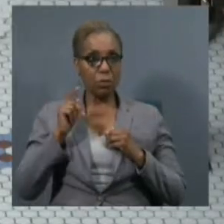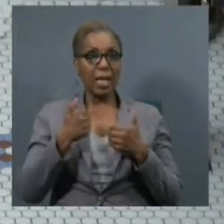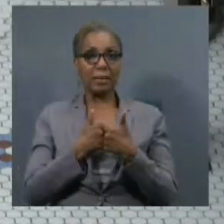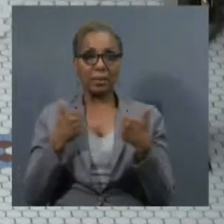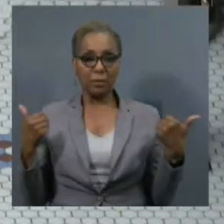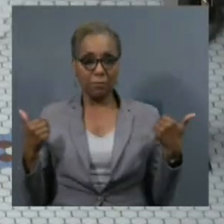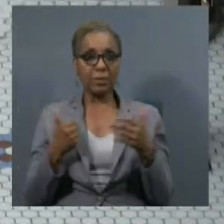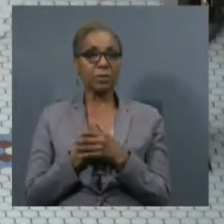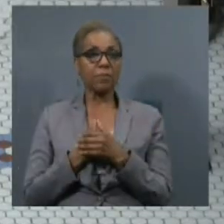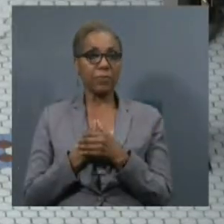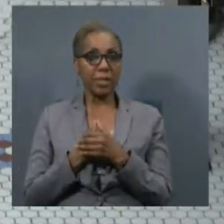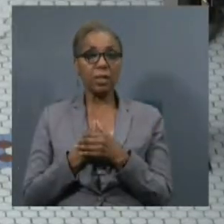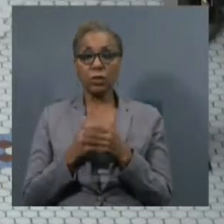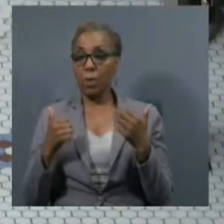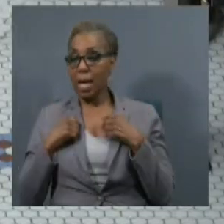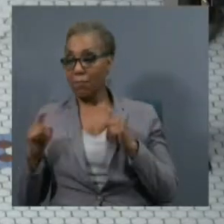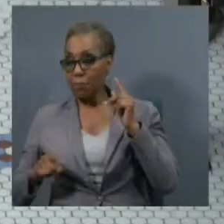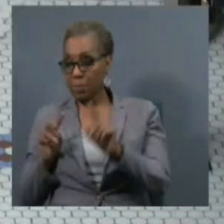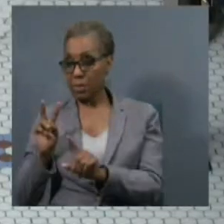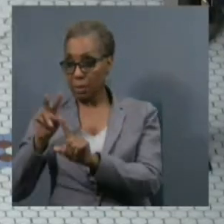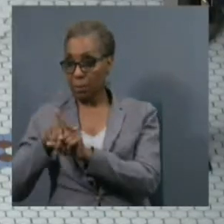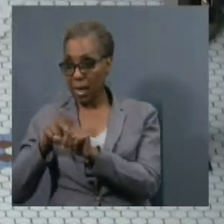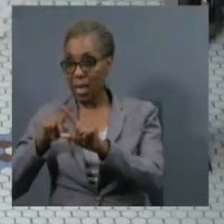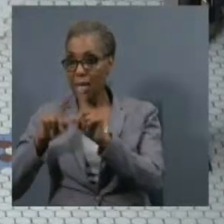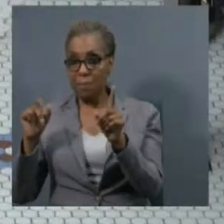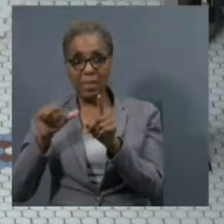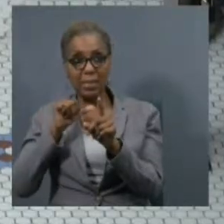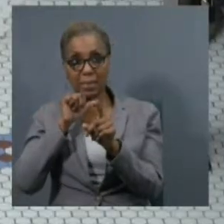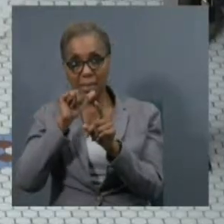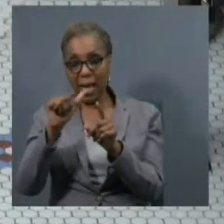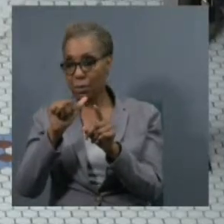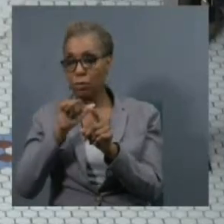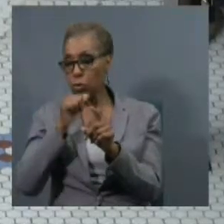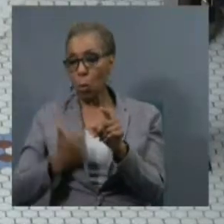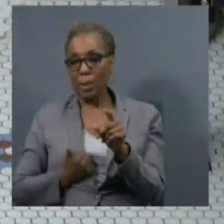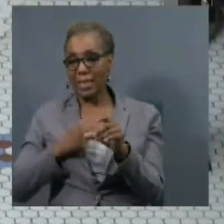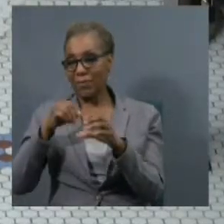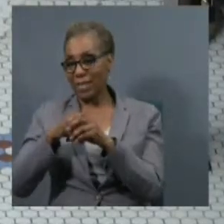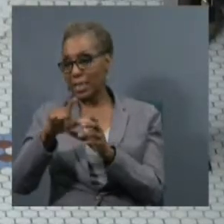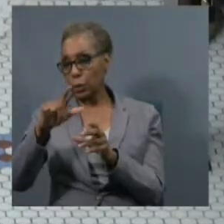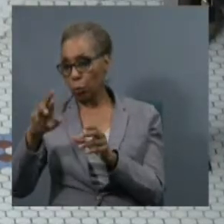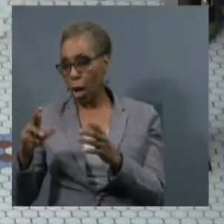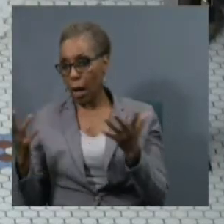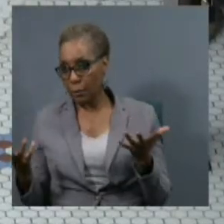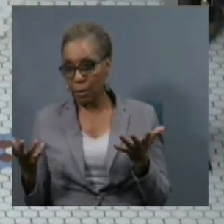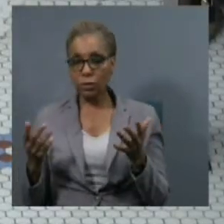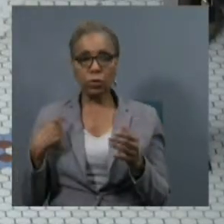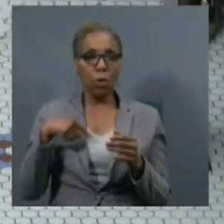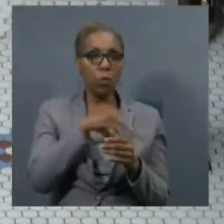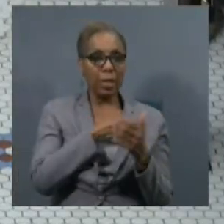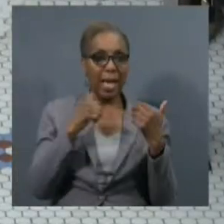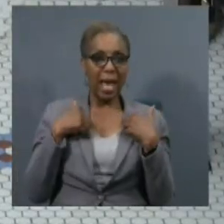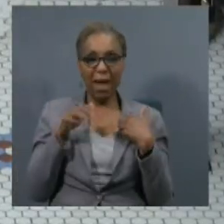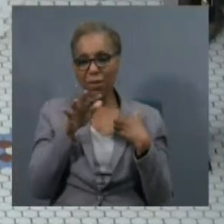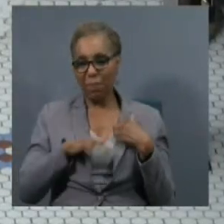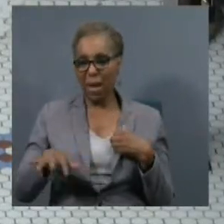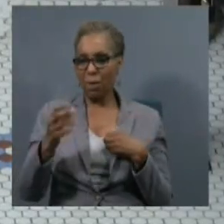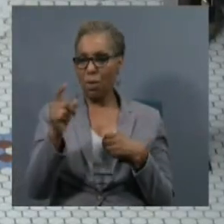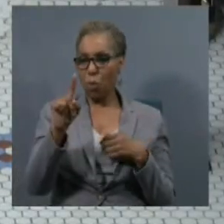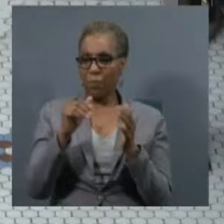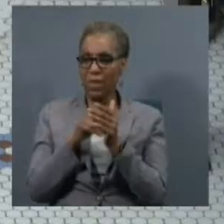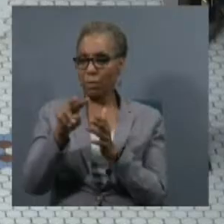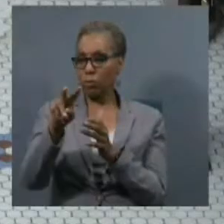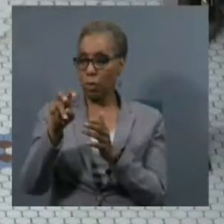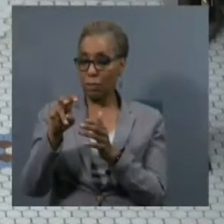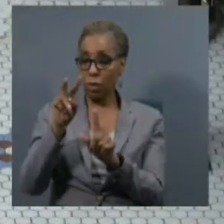is that you have people that apply but aren't residents of Little Rock, for example. So we had probably about 1,200 people